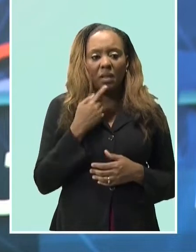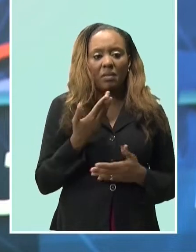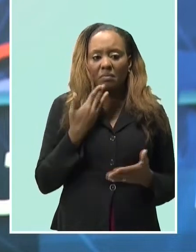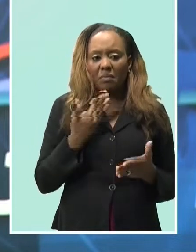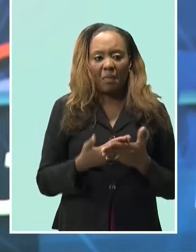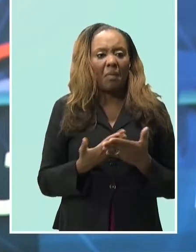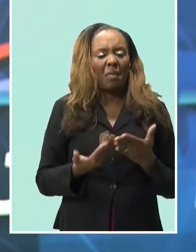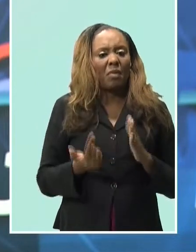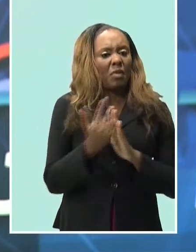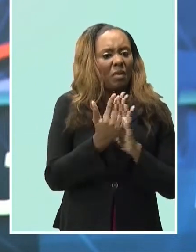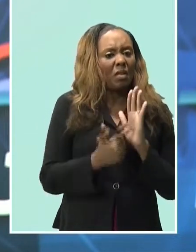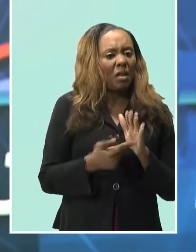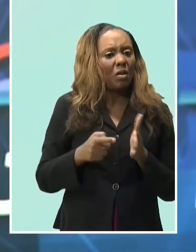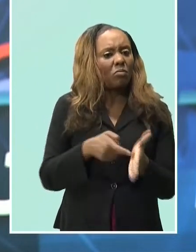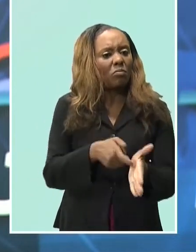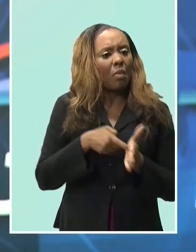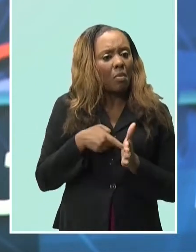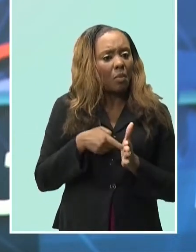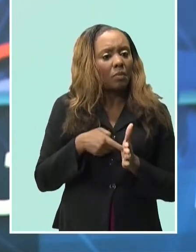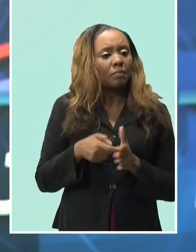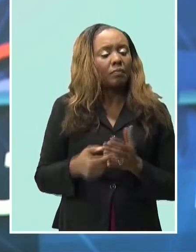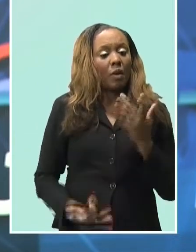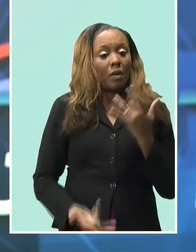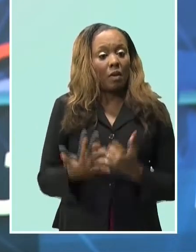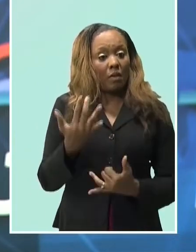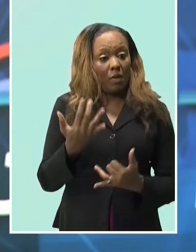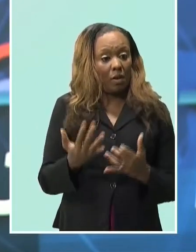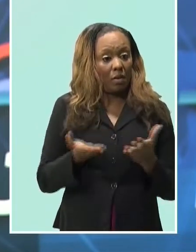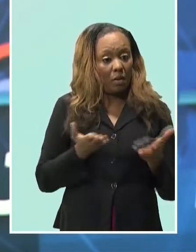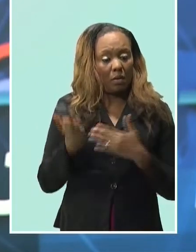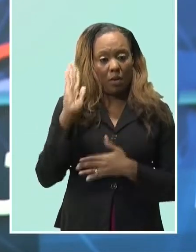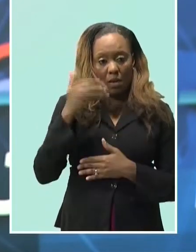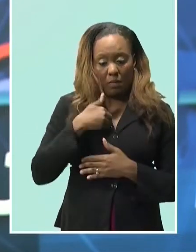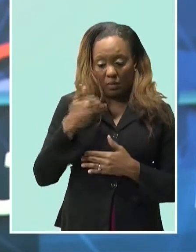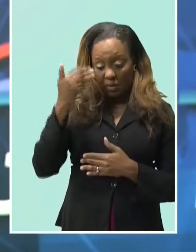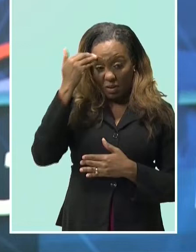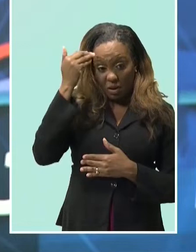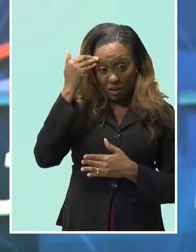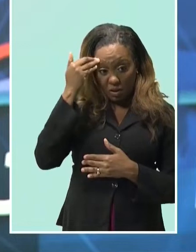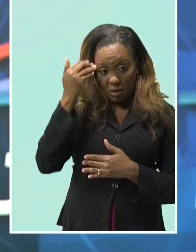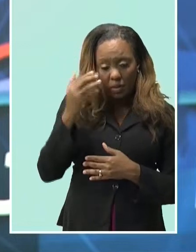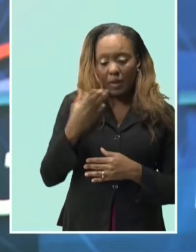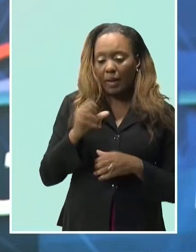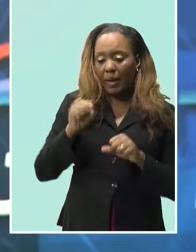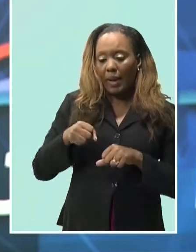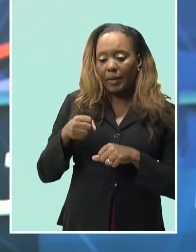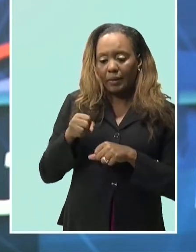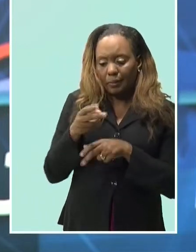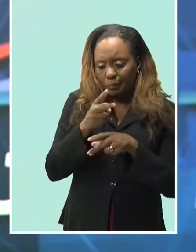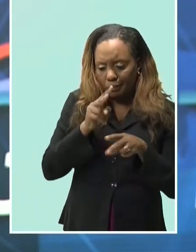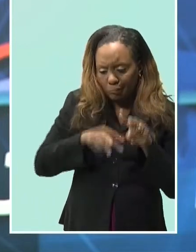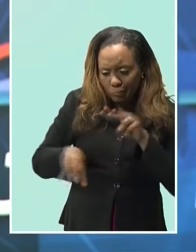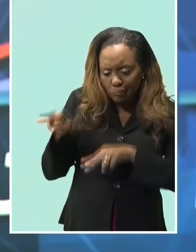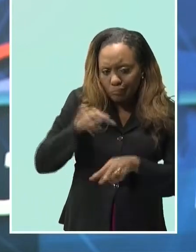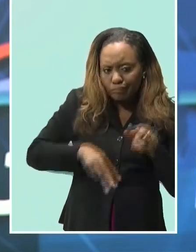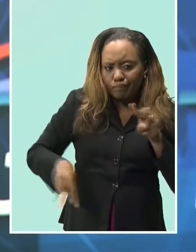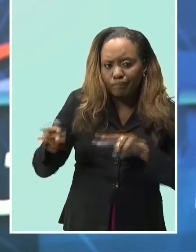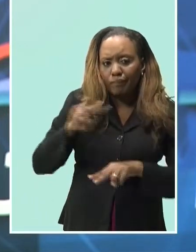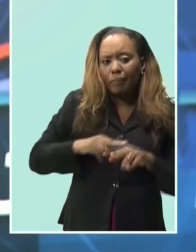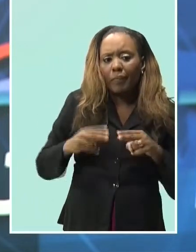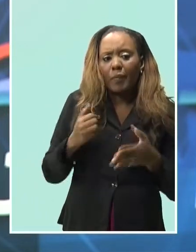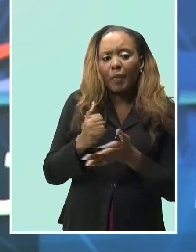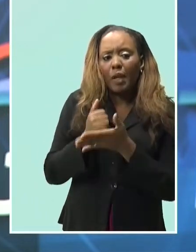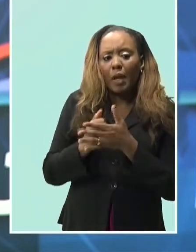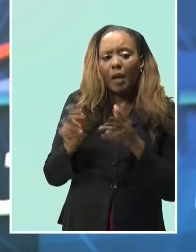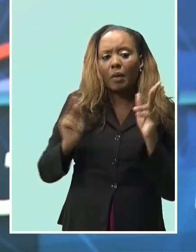is a reasonable legal requirement since the fire service will have knowledge of and can supervise and assist with the burning to